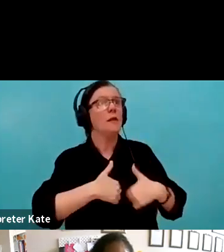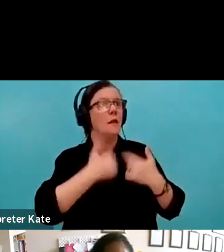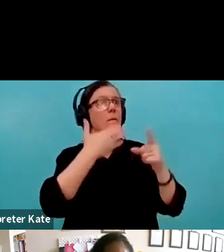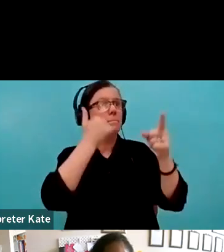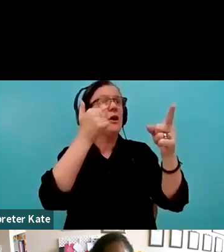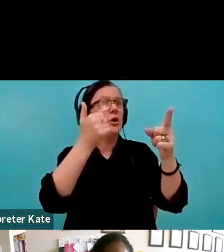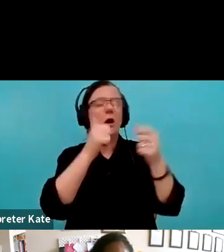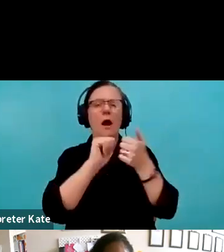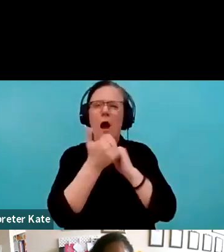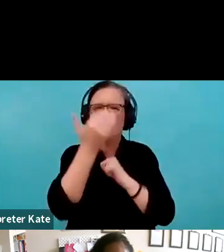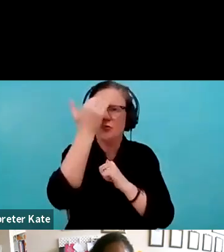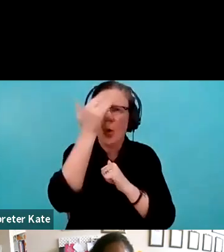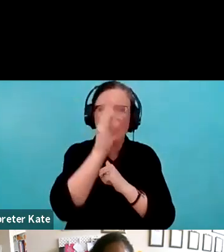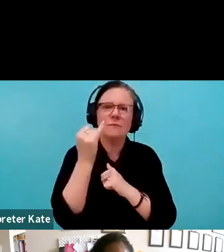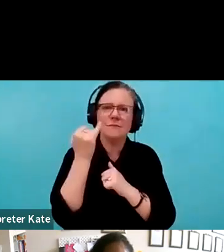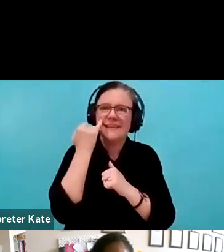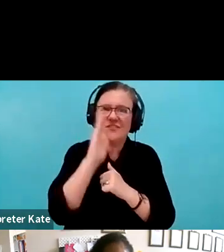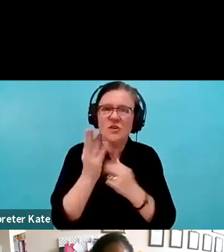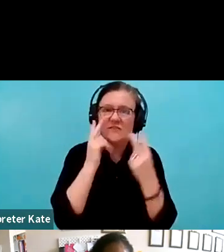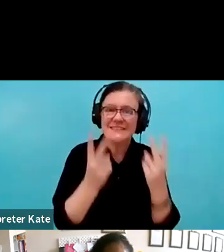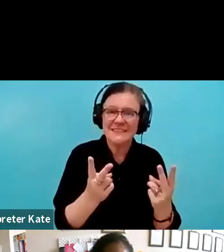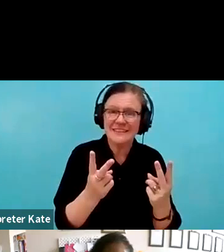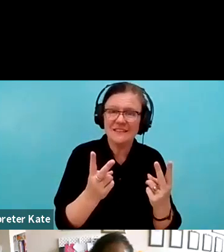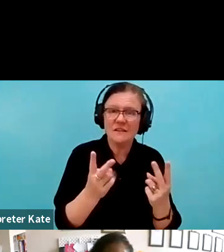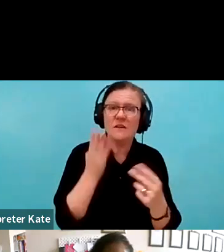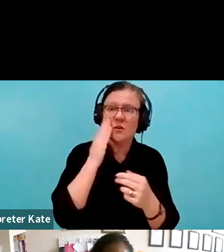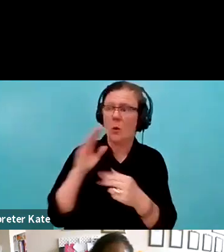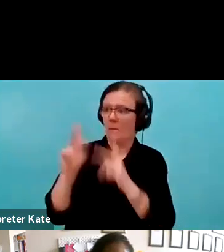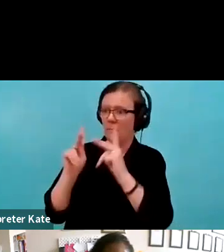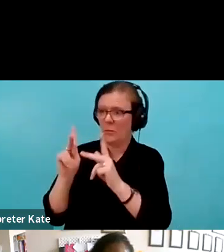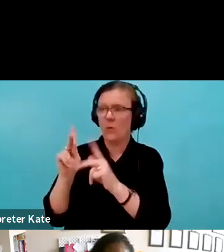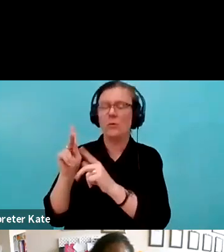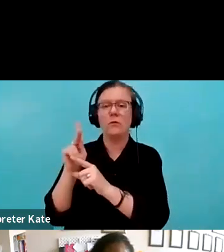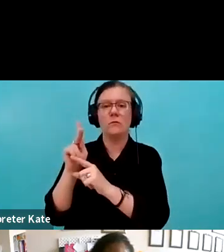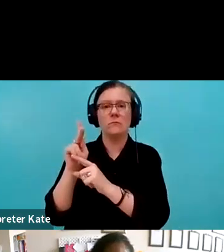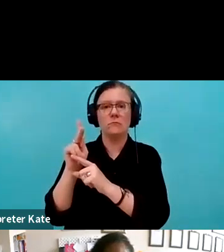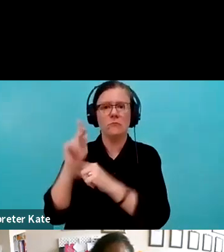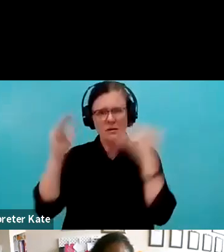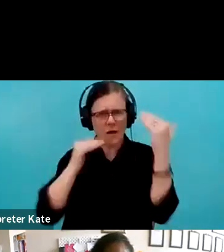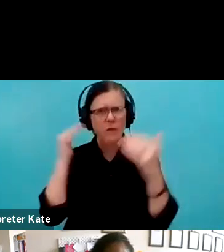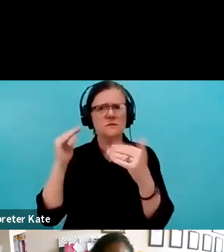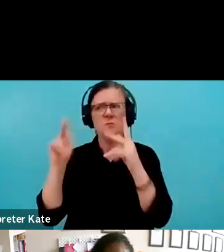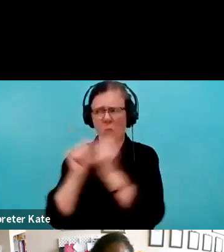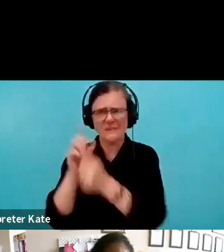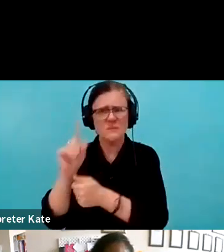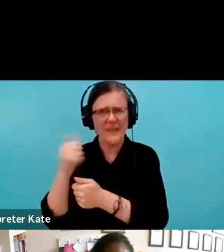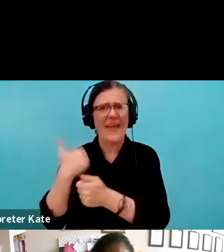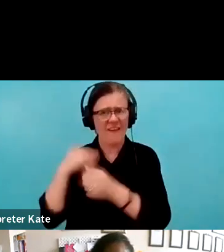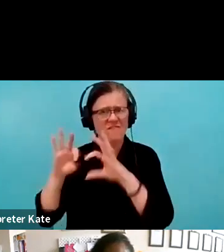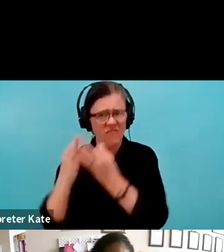see older folks with disabilities who have jobs, who have families, who